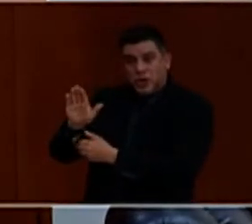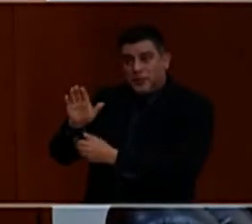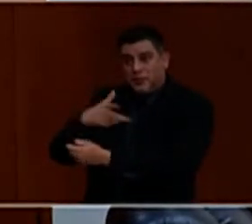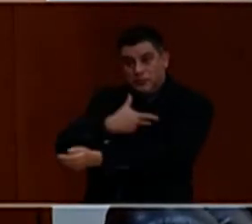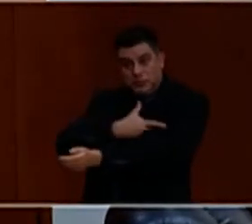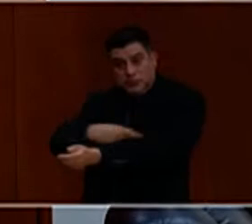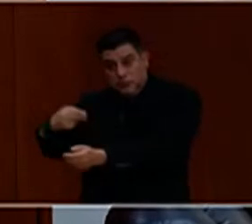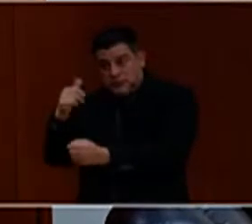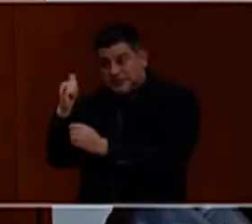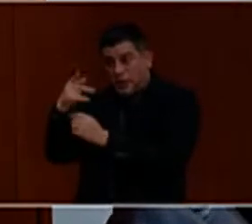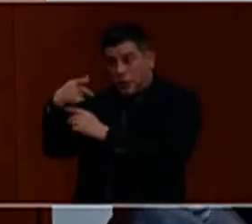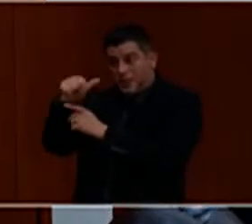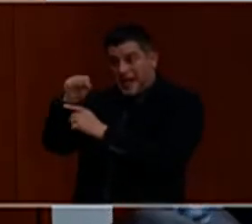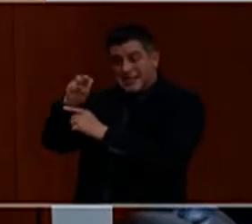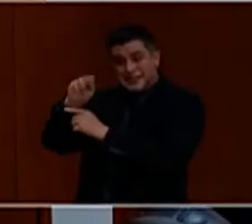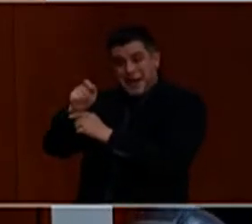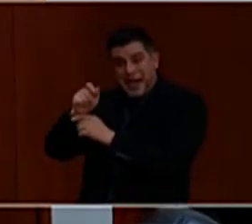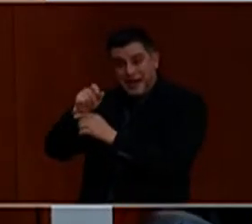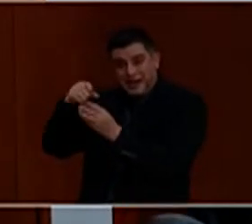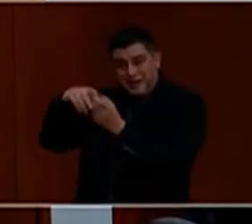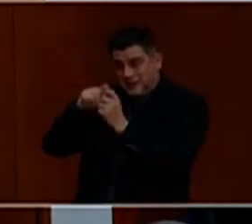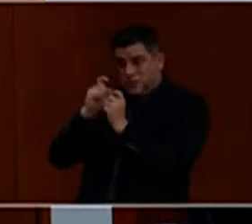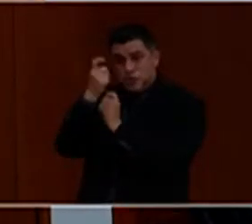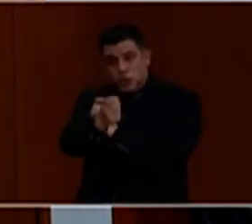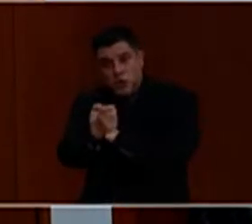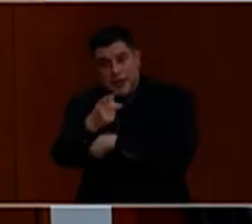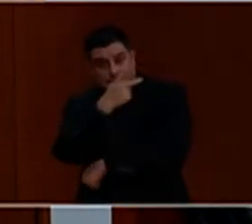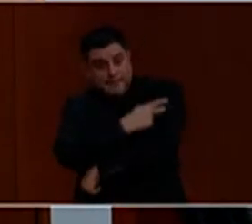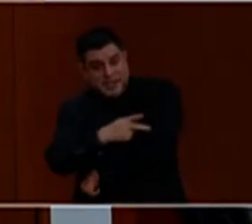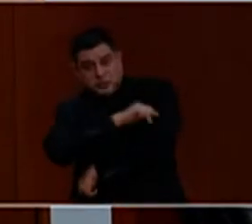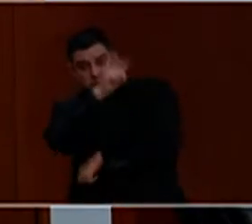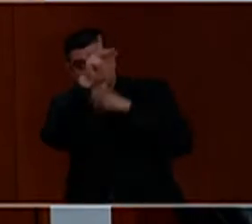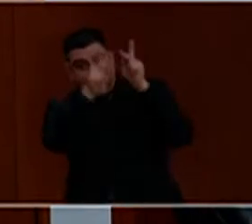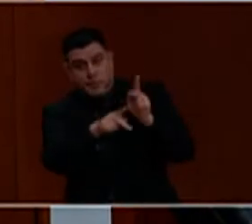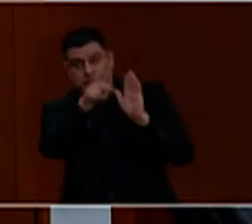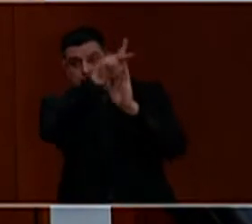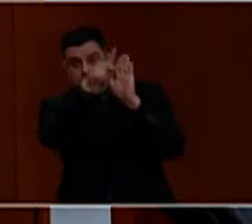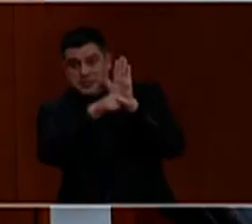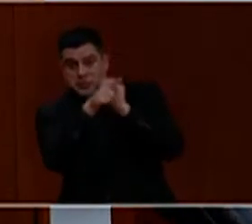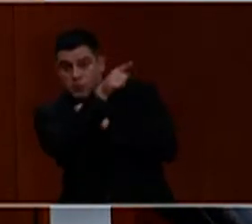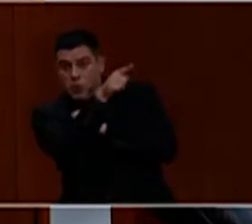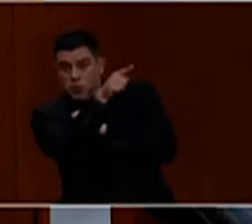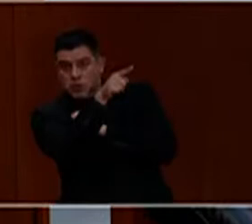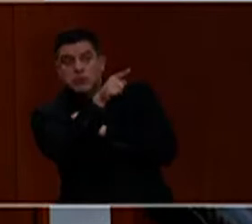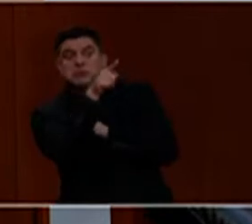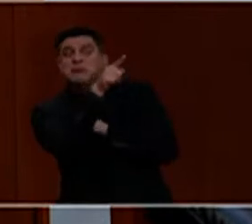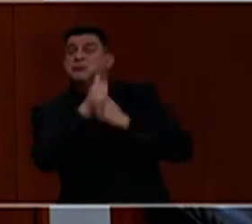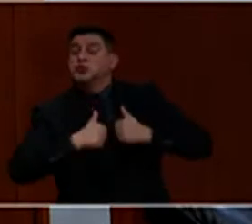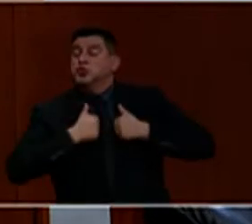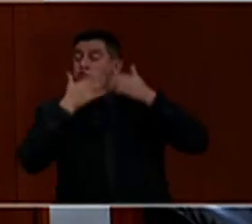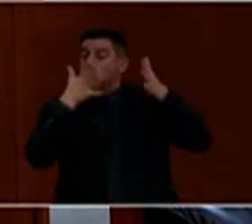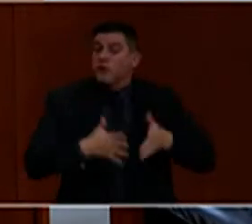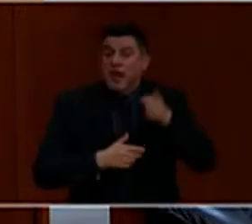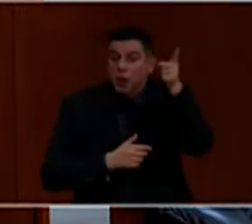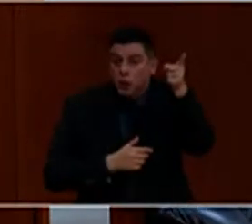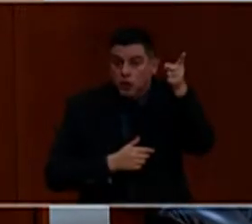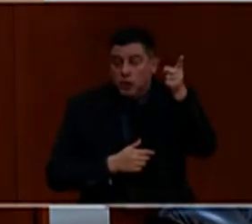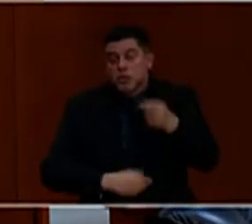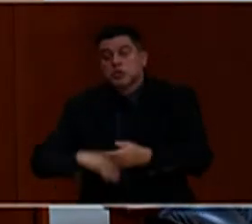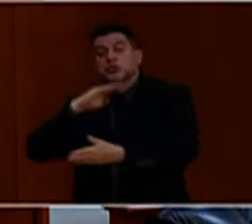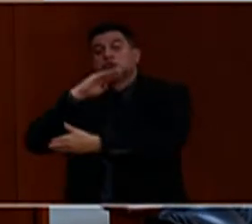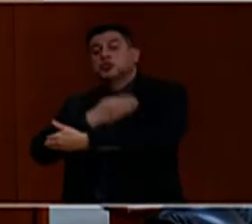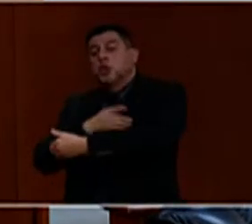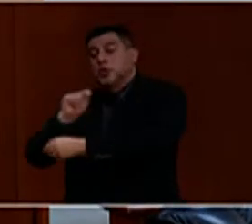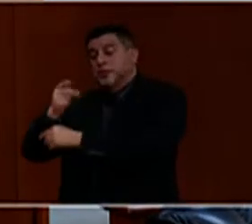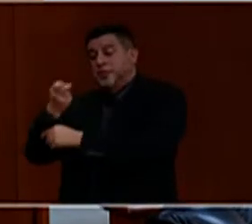day that we determined that Steve was a perfect match for my mom, one, because he was actually not